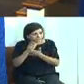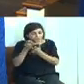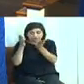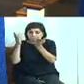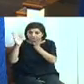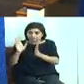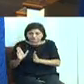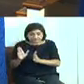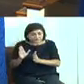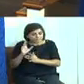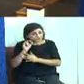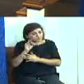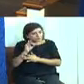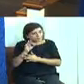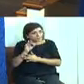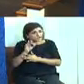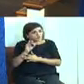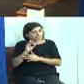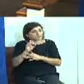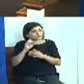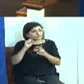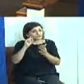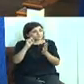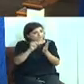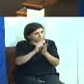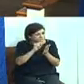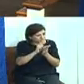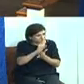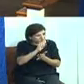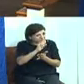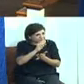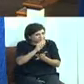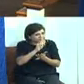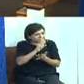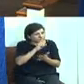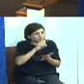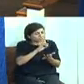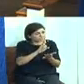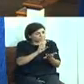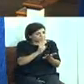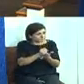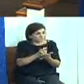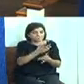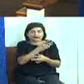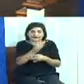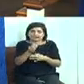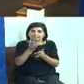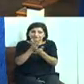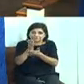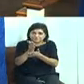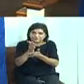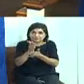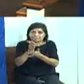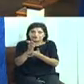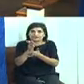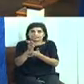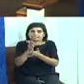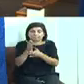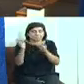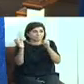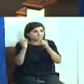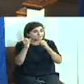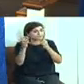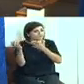rites, creator and nurturer of vision, and sustainer of love and